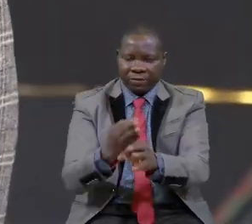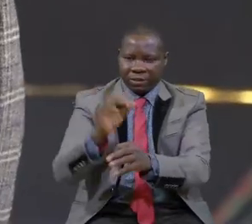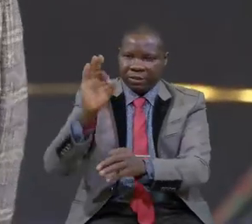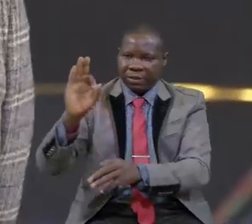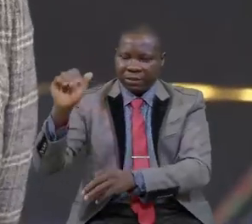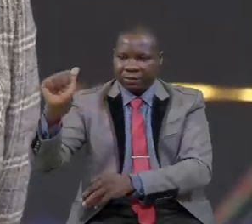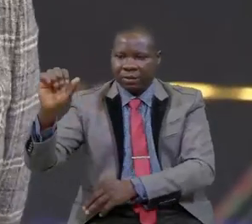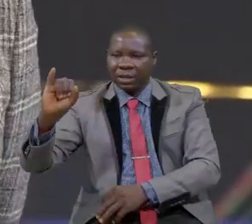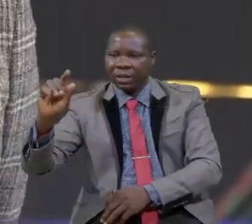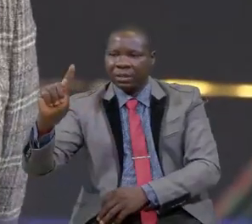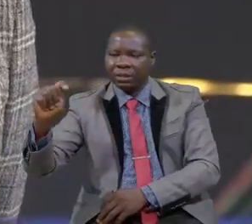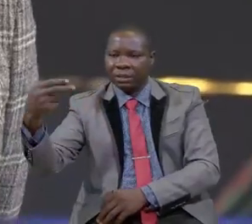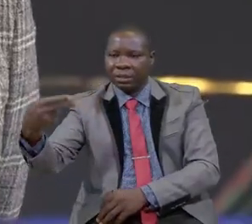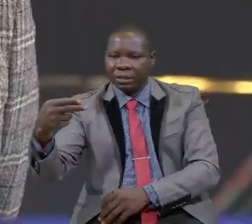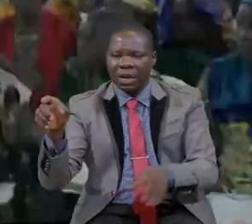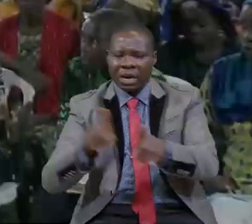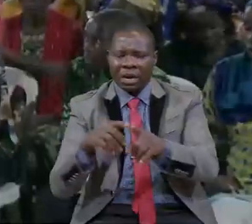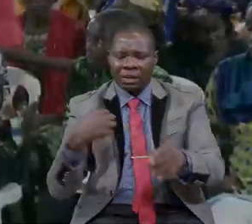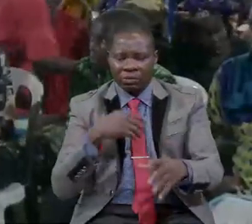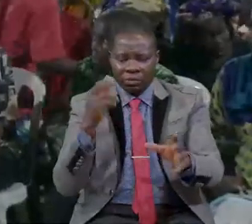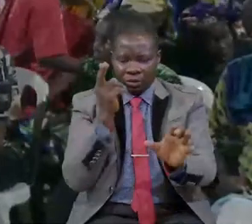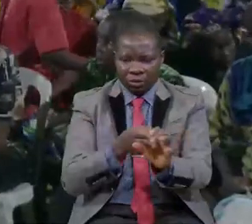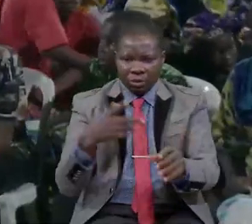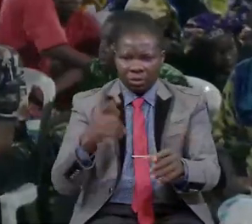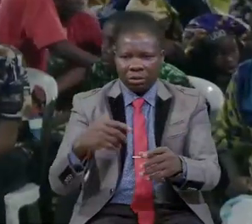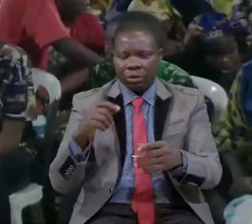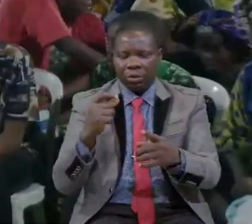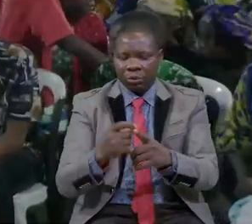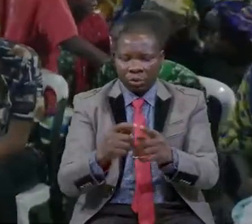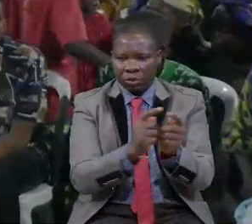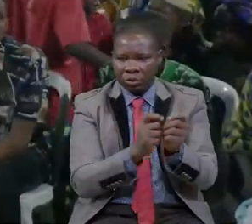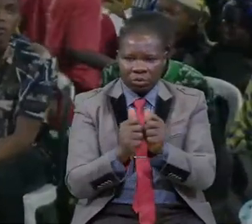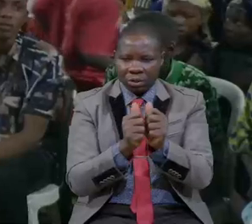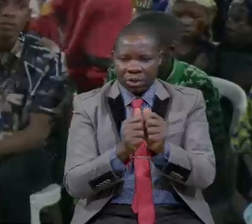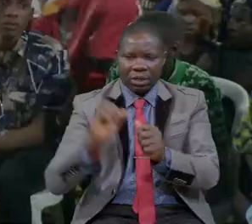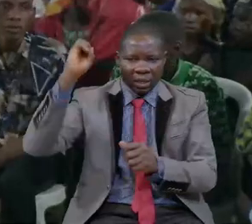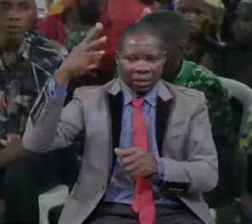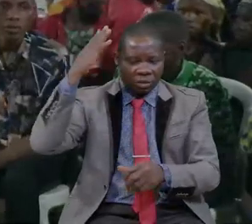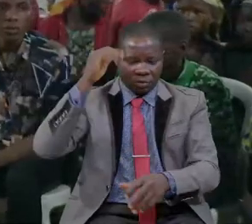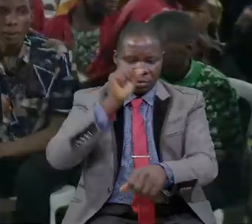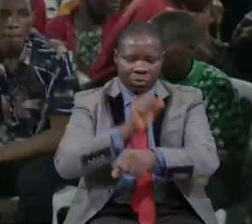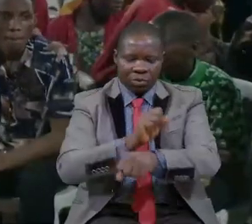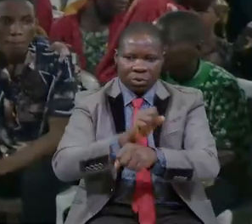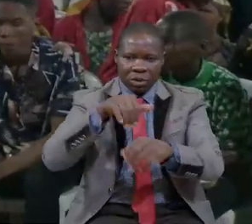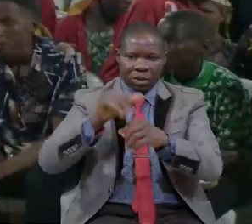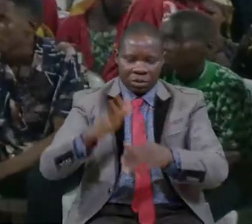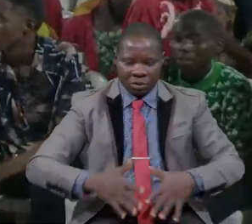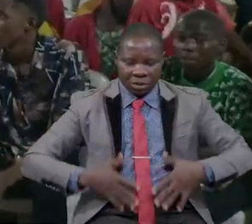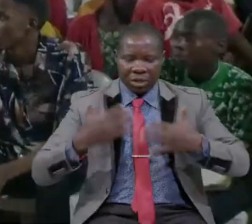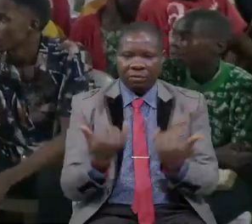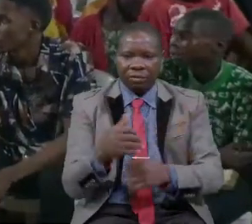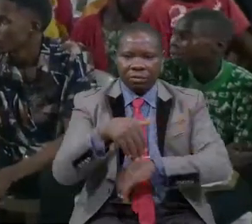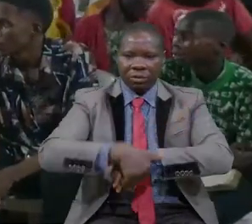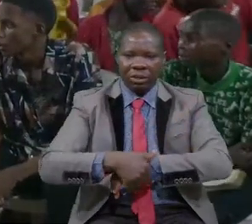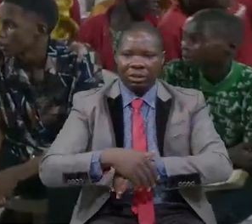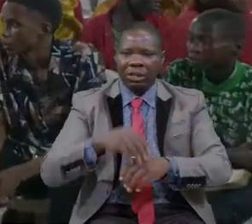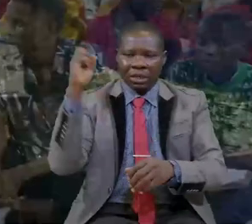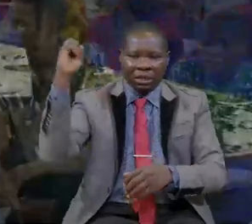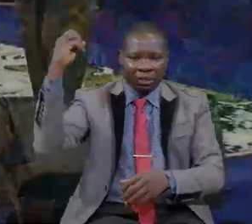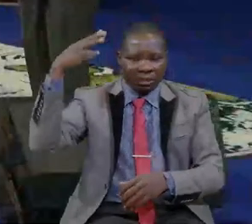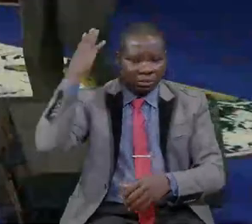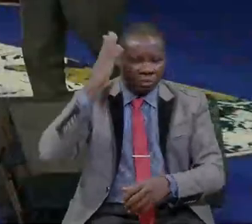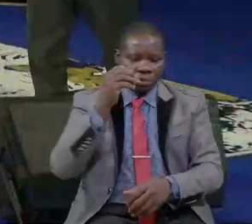will operate in your life tonight. Grace will operate in your family tonight. And grace